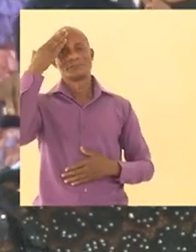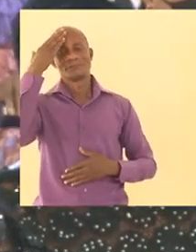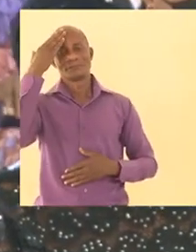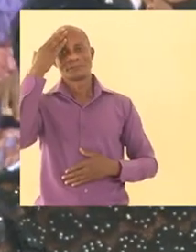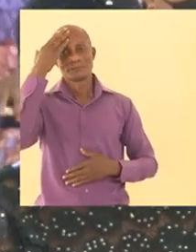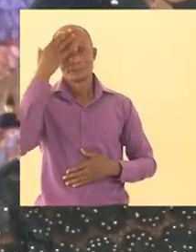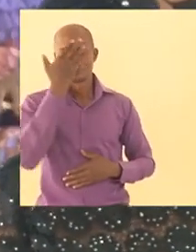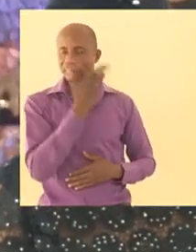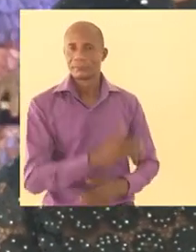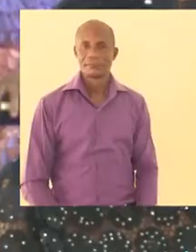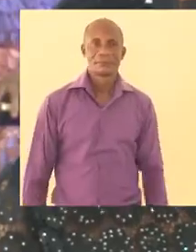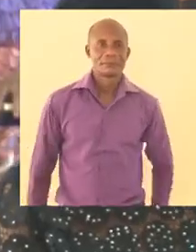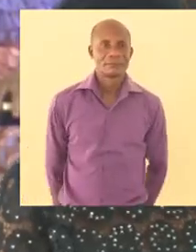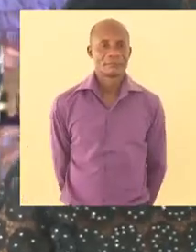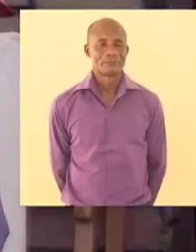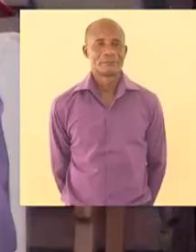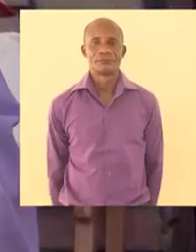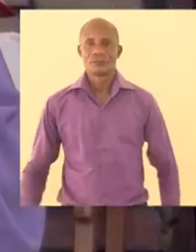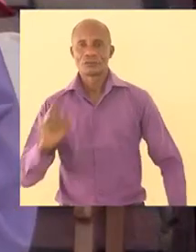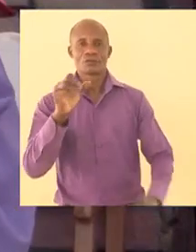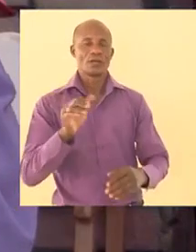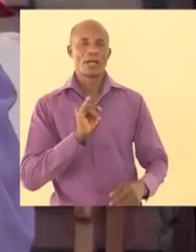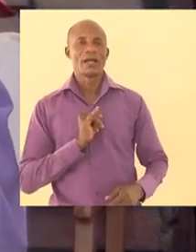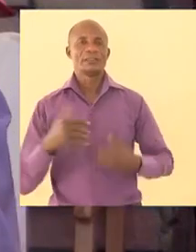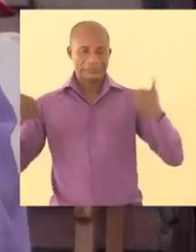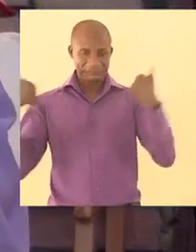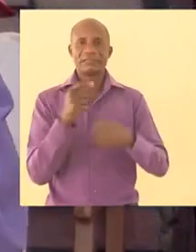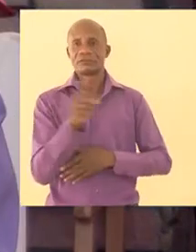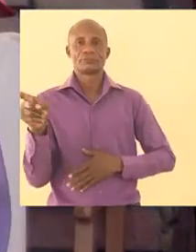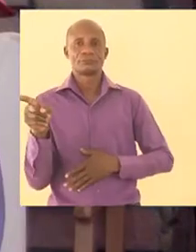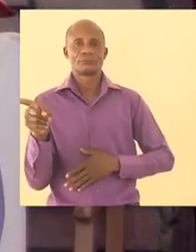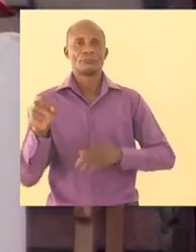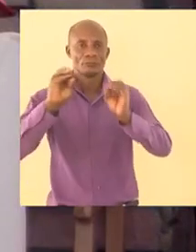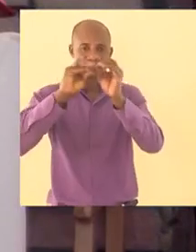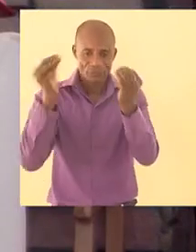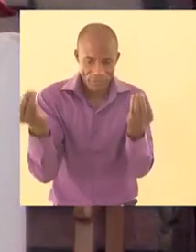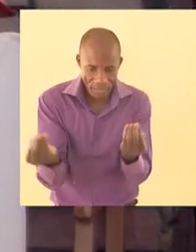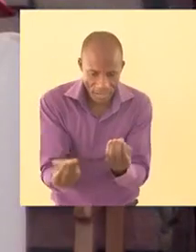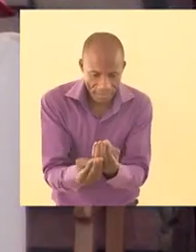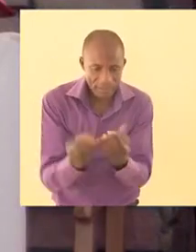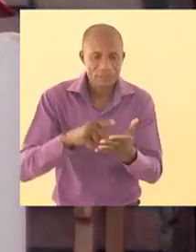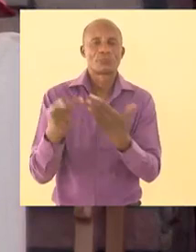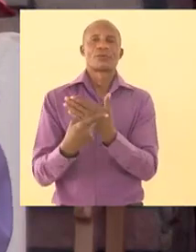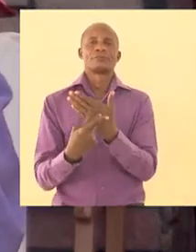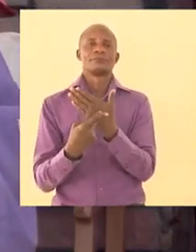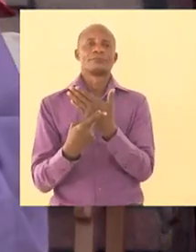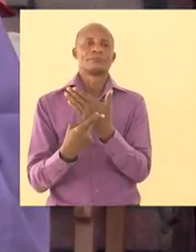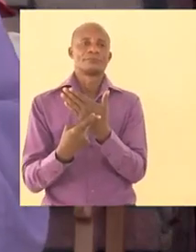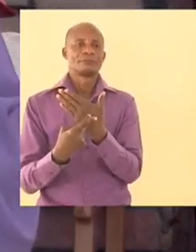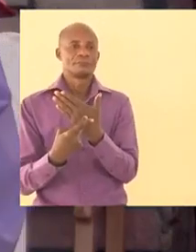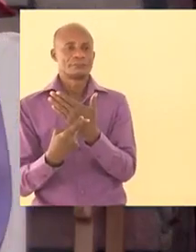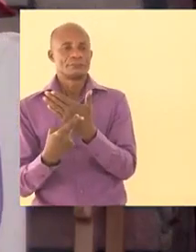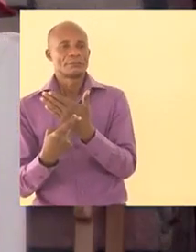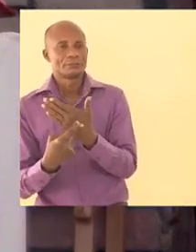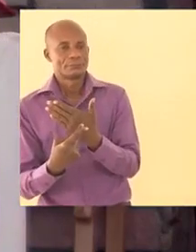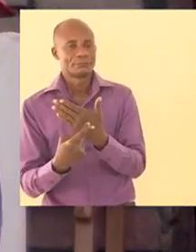She did like this. Not much. So I challenge you, Inya, please organize a course. Yes.